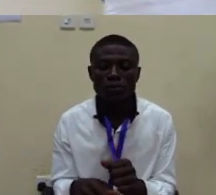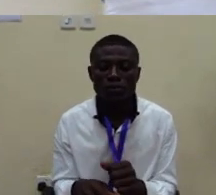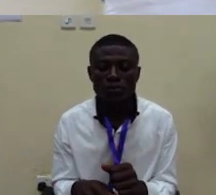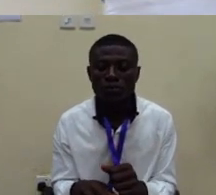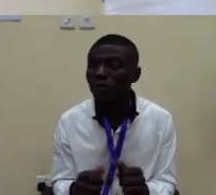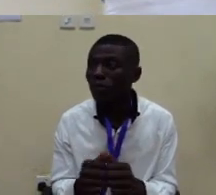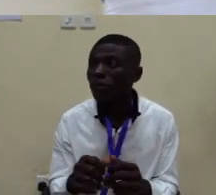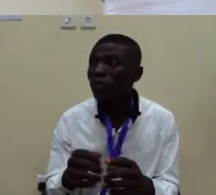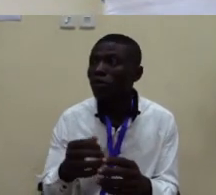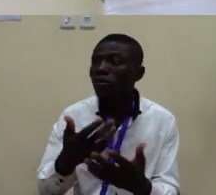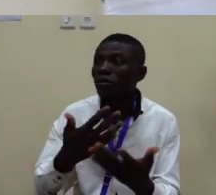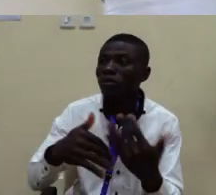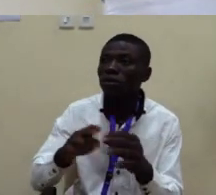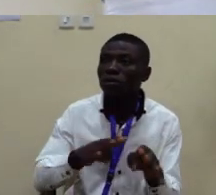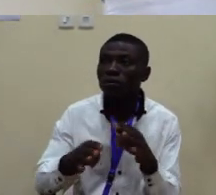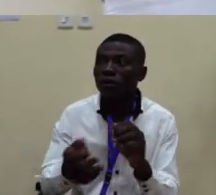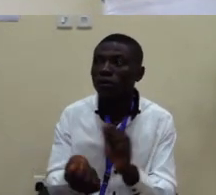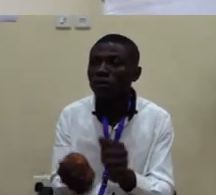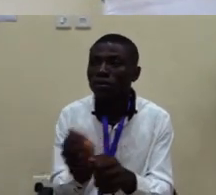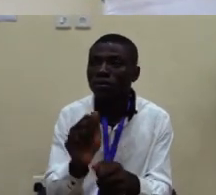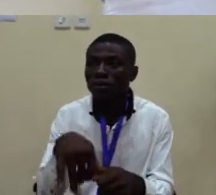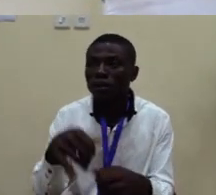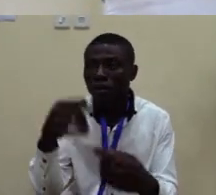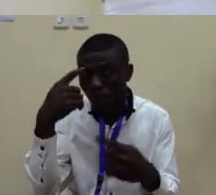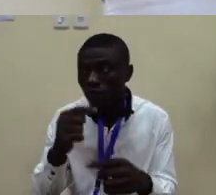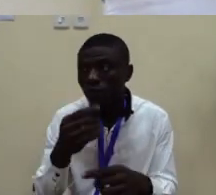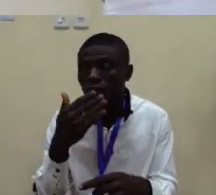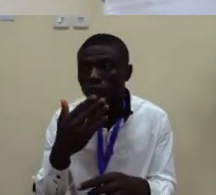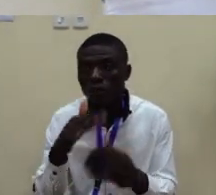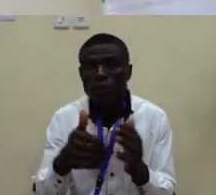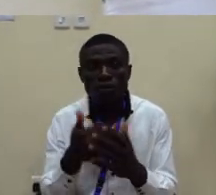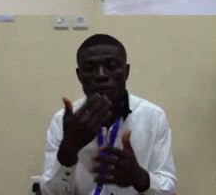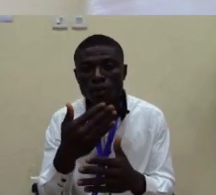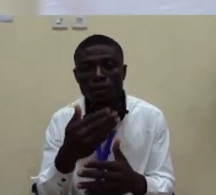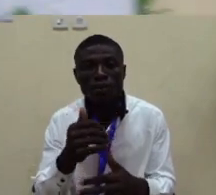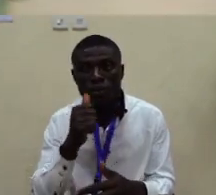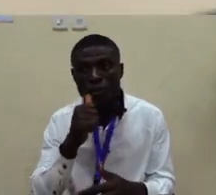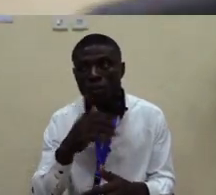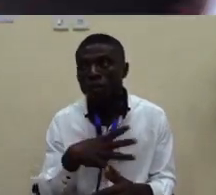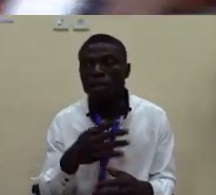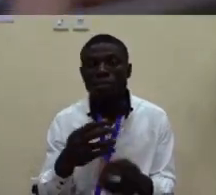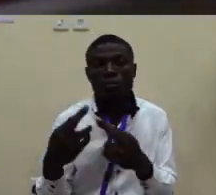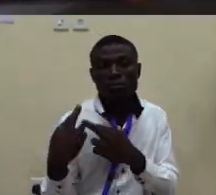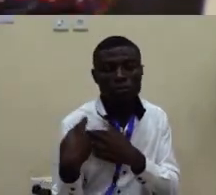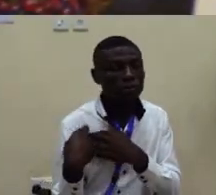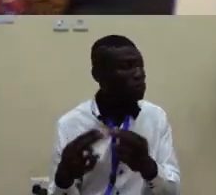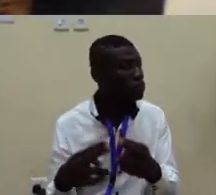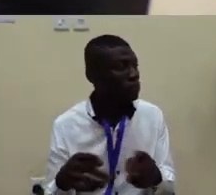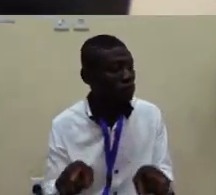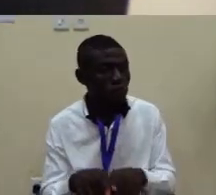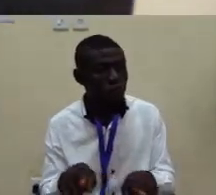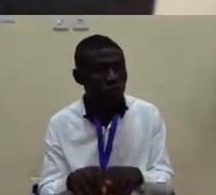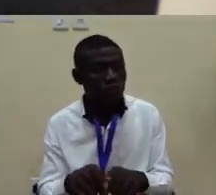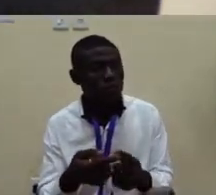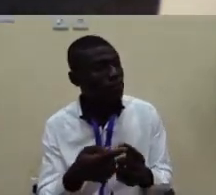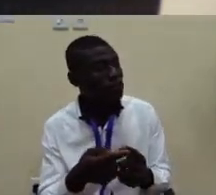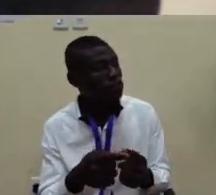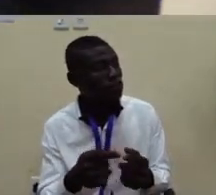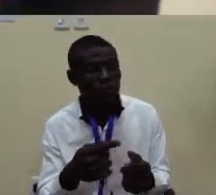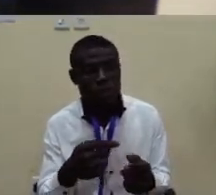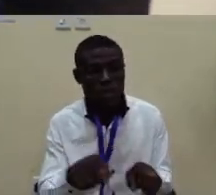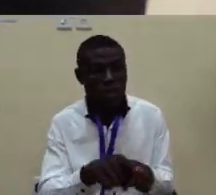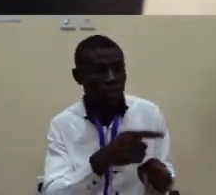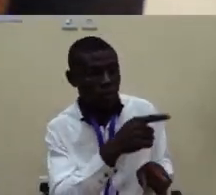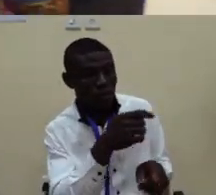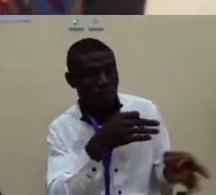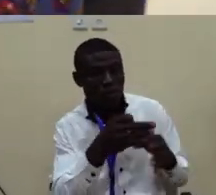social behavior change interventions. Thank you very much, Madam Moderator. So as Madam Moderator rightly